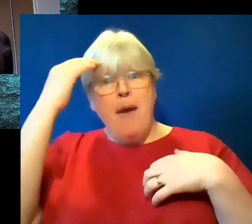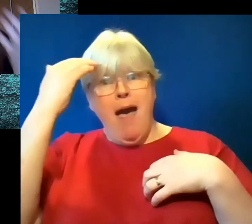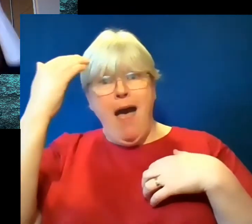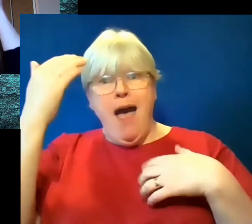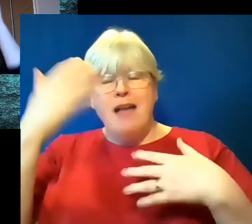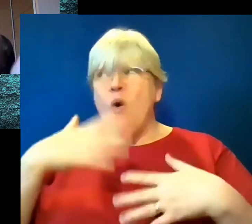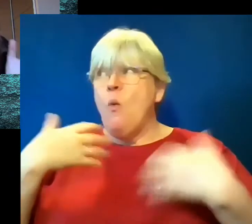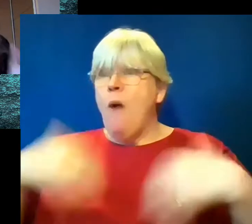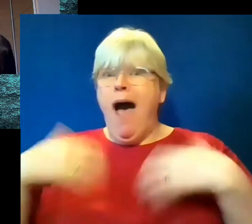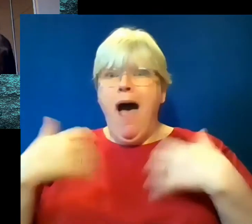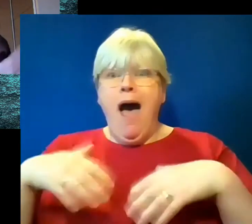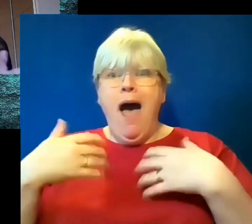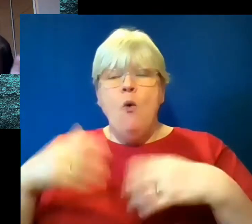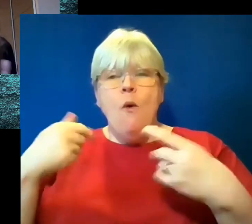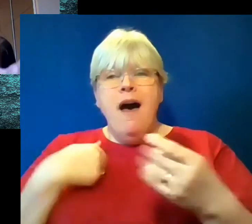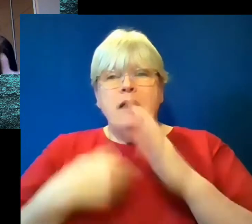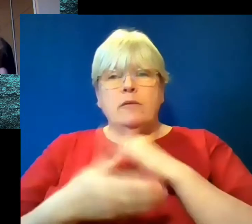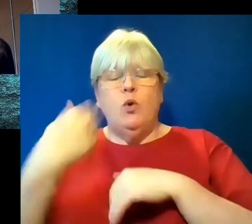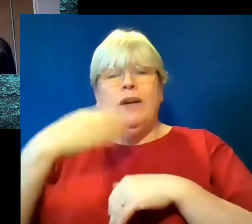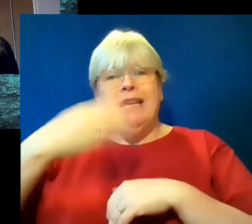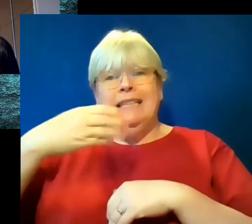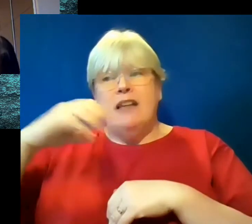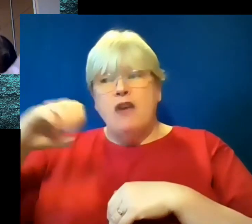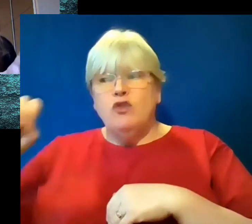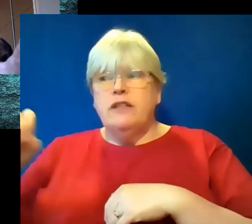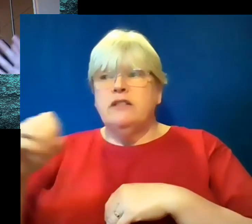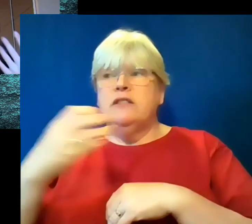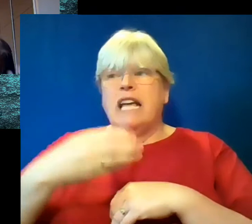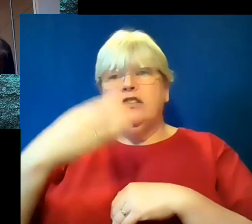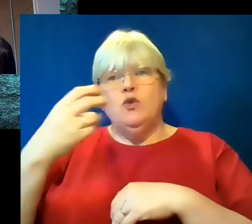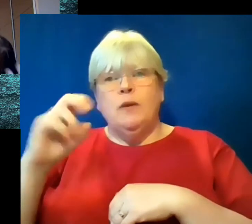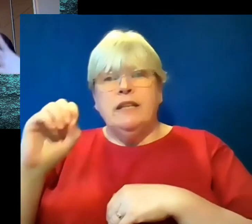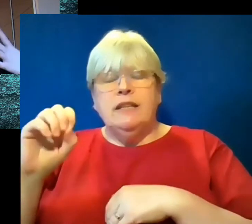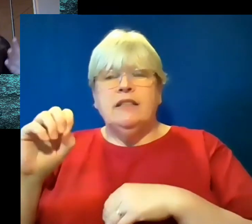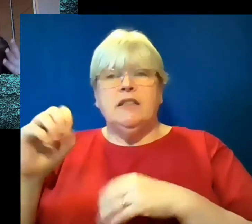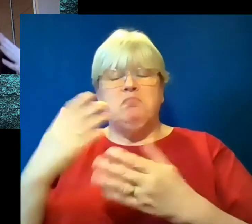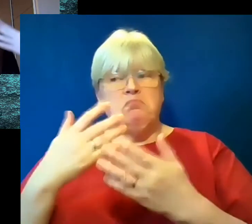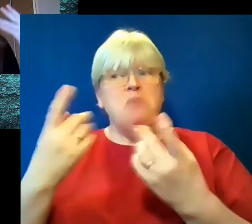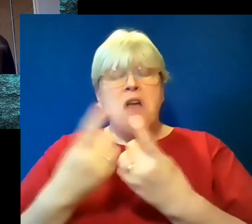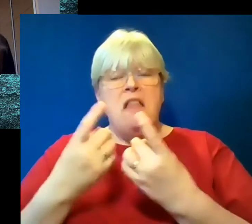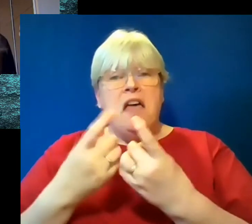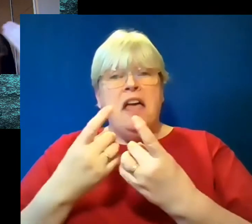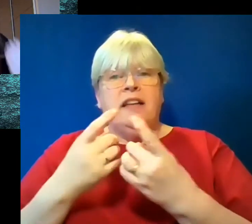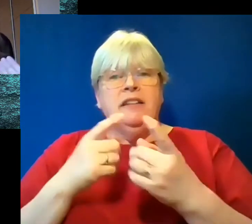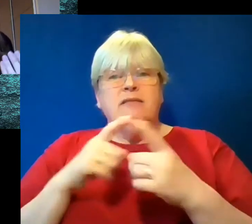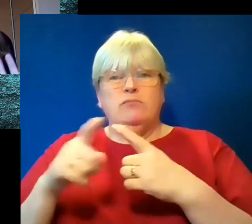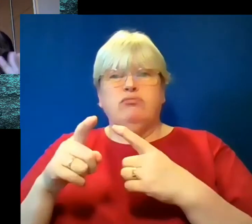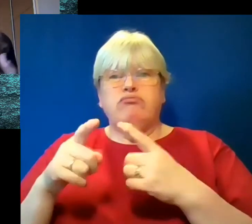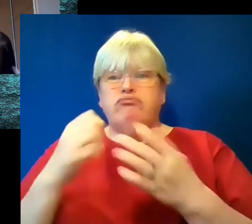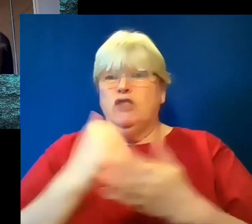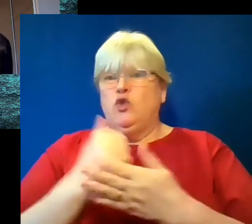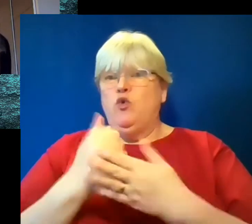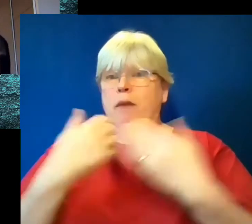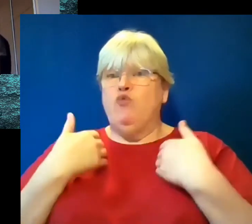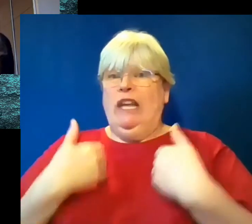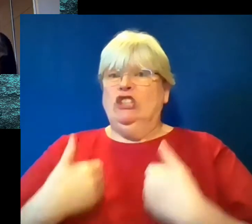evocative. In the 1900s and 1920s, there was this fashion, mostly amongst the super rich, but also among just